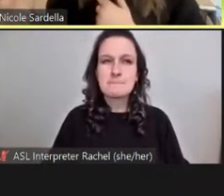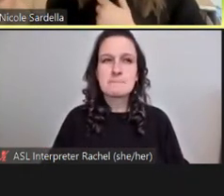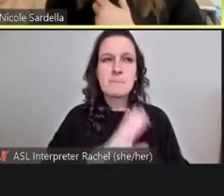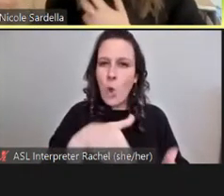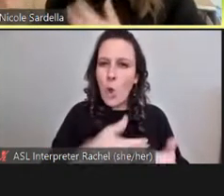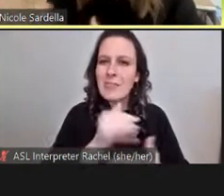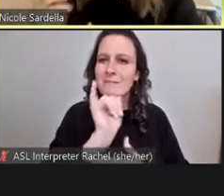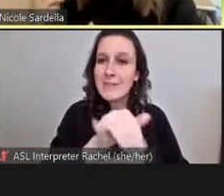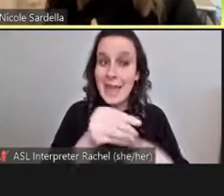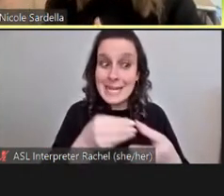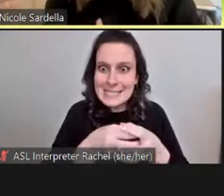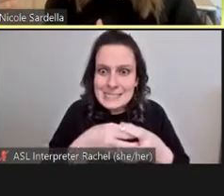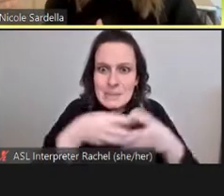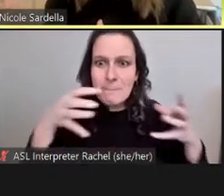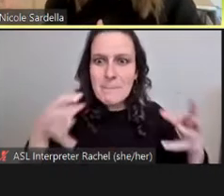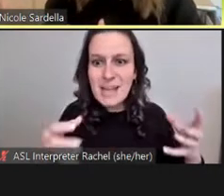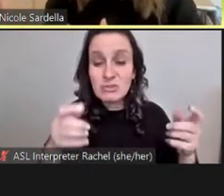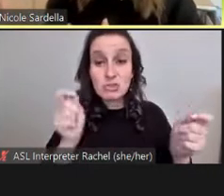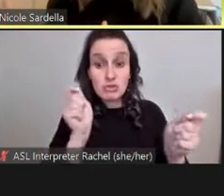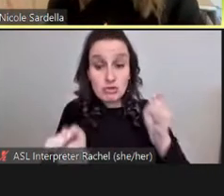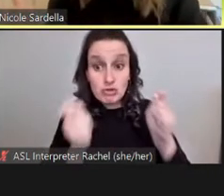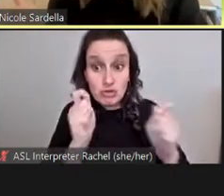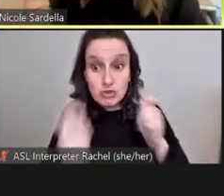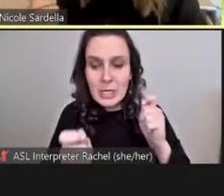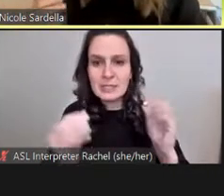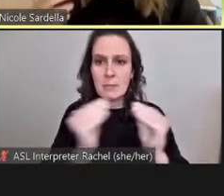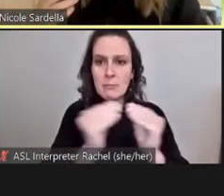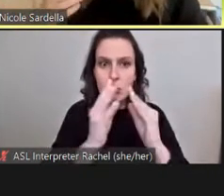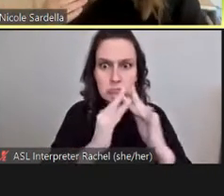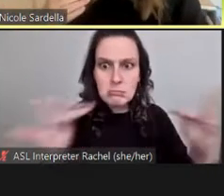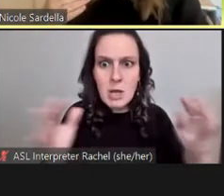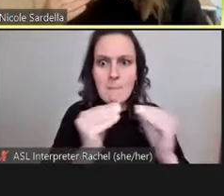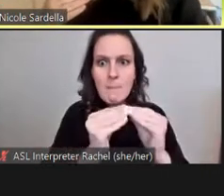expansions and changes in audio description